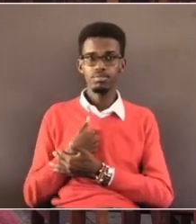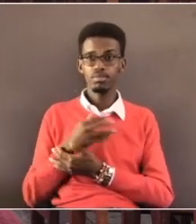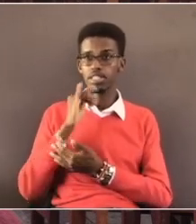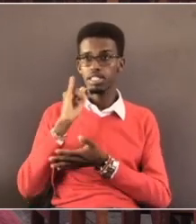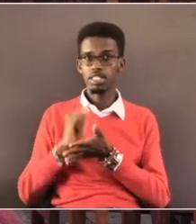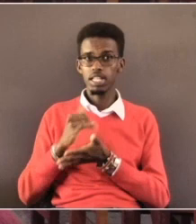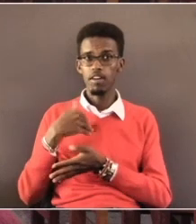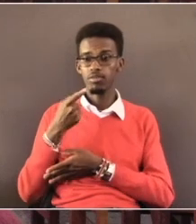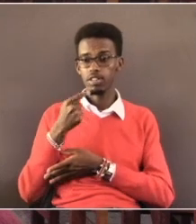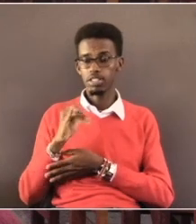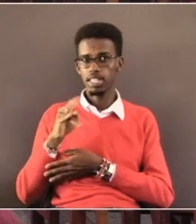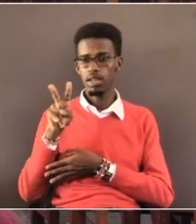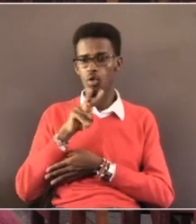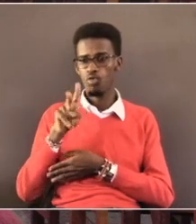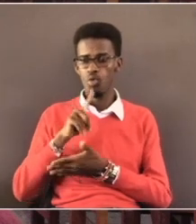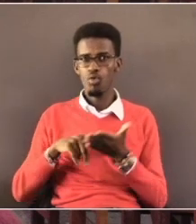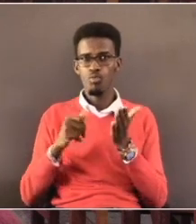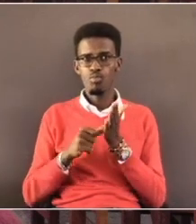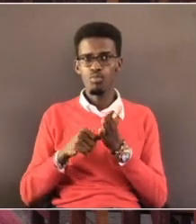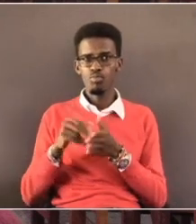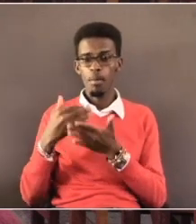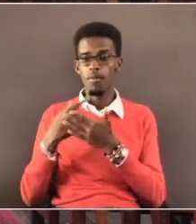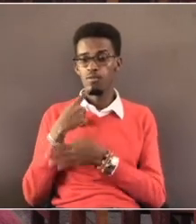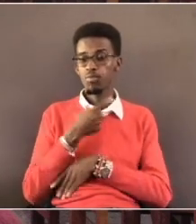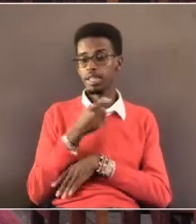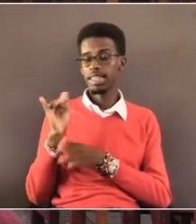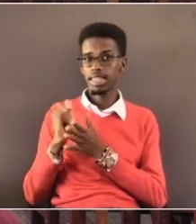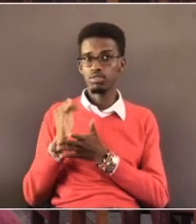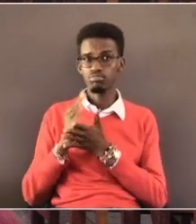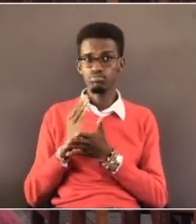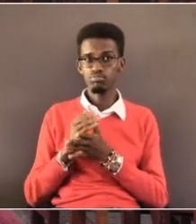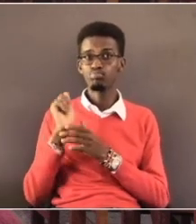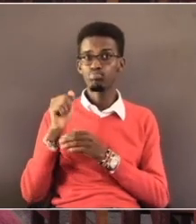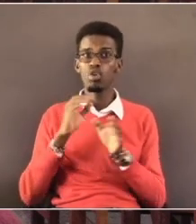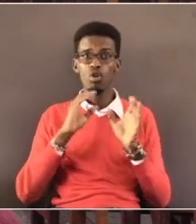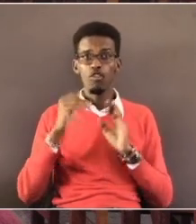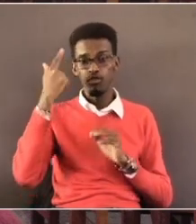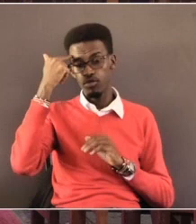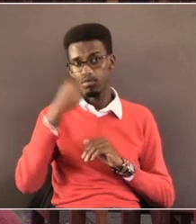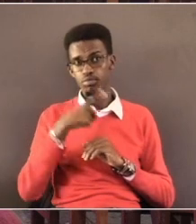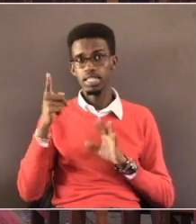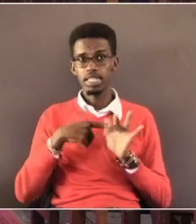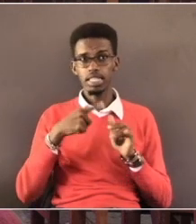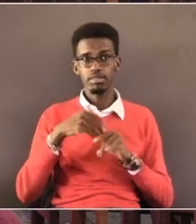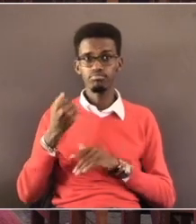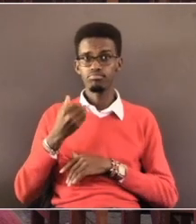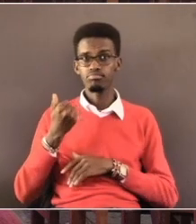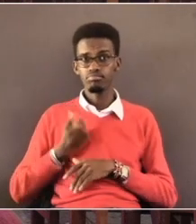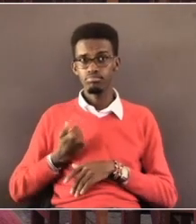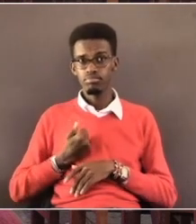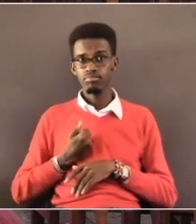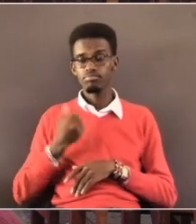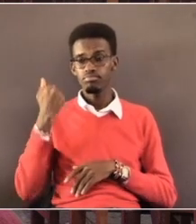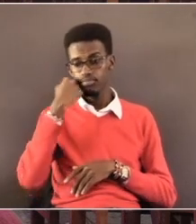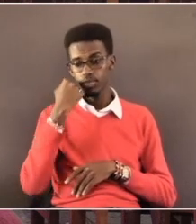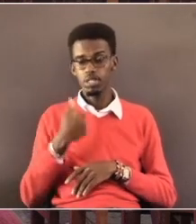it that you have tried? Look at the situation in front of you. Is it a non-negotiable? Like for you, if a guy hits me,